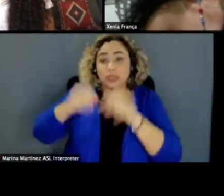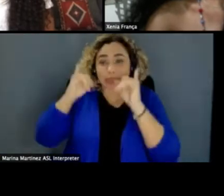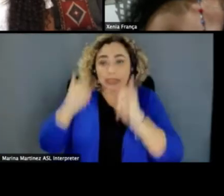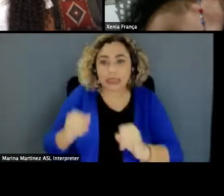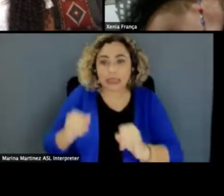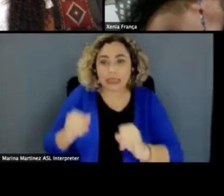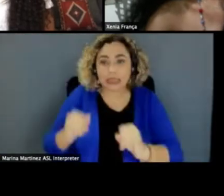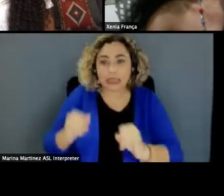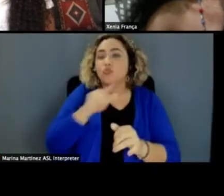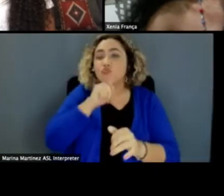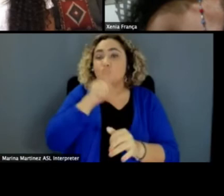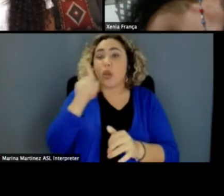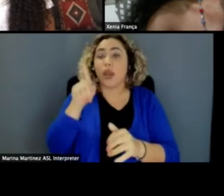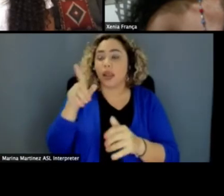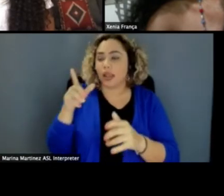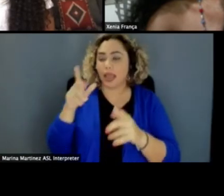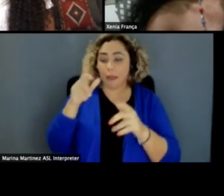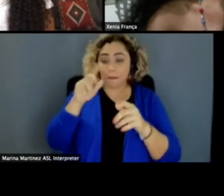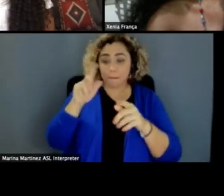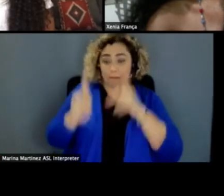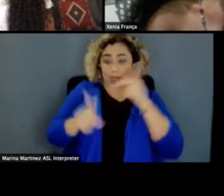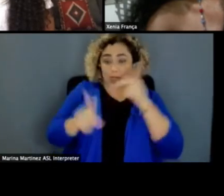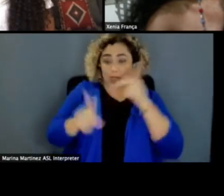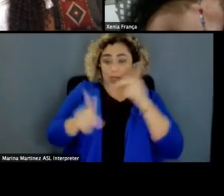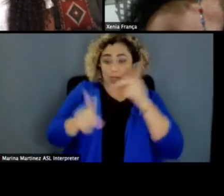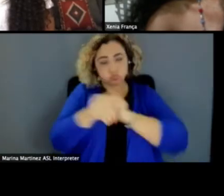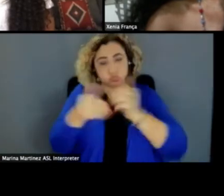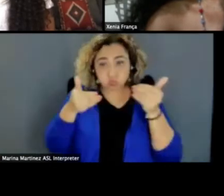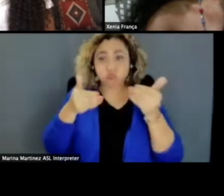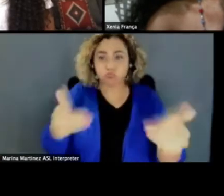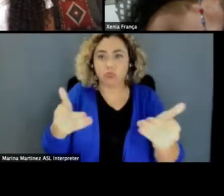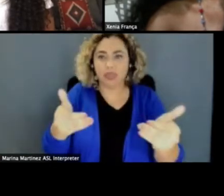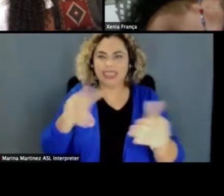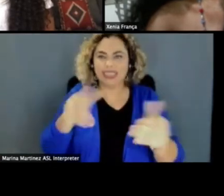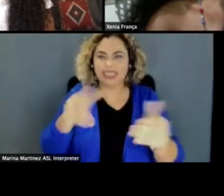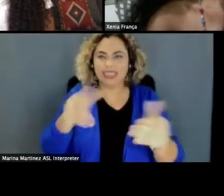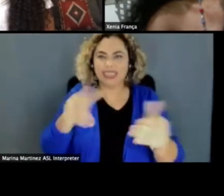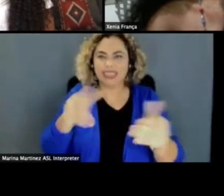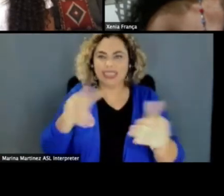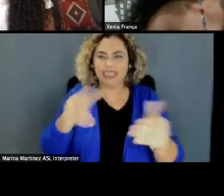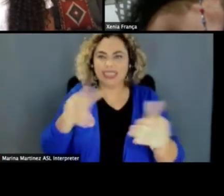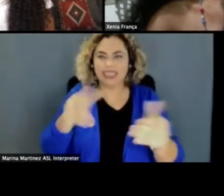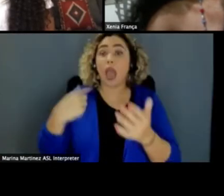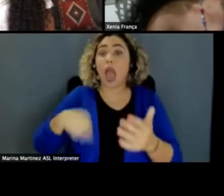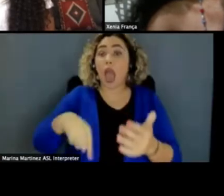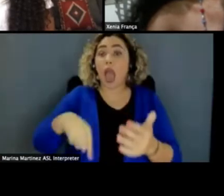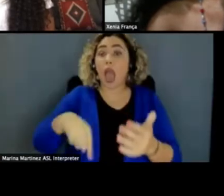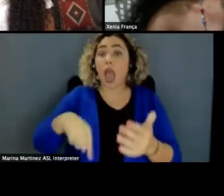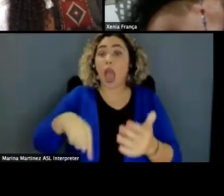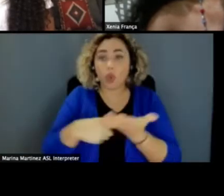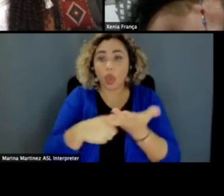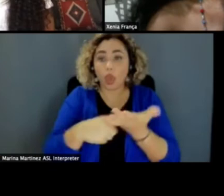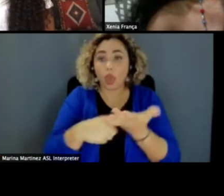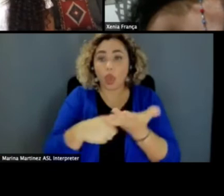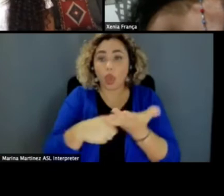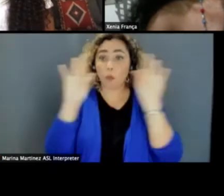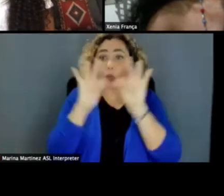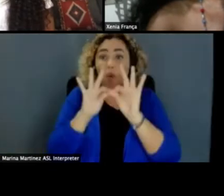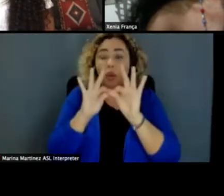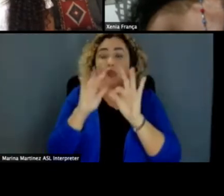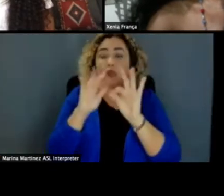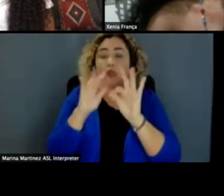dependent on the practice. However, you know, this discourse is important, and it's important to use